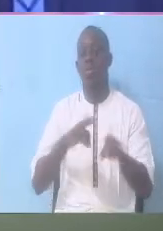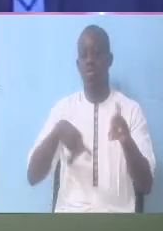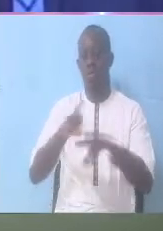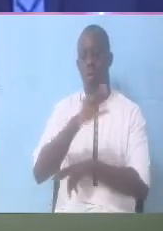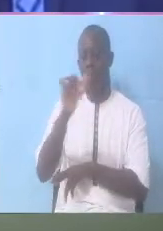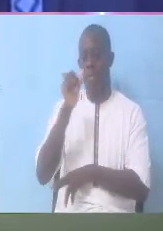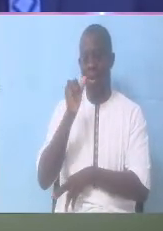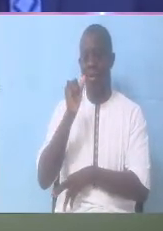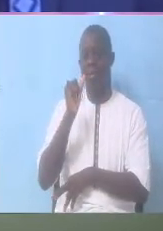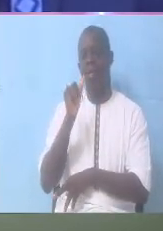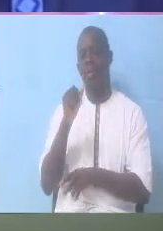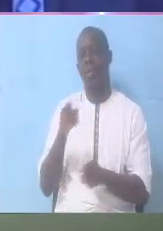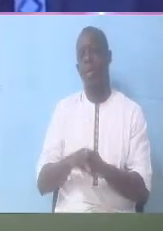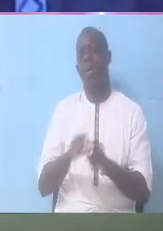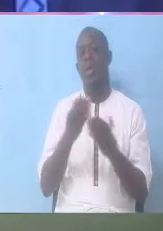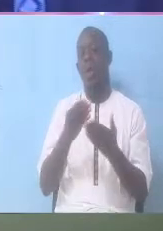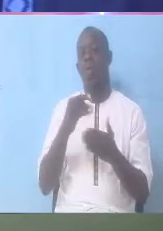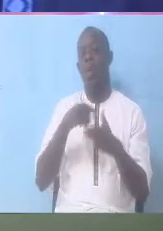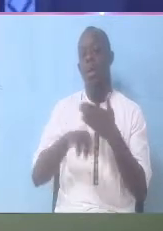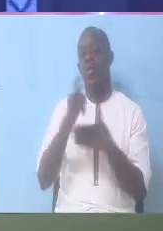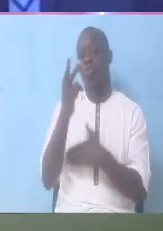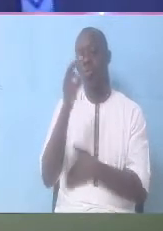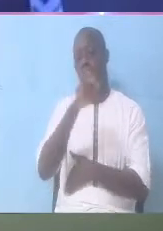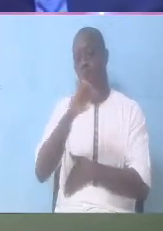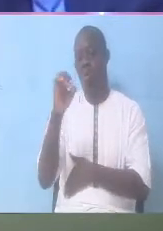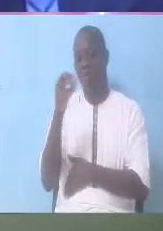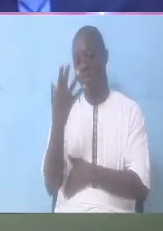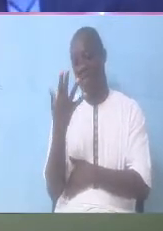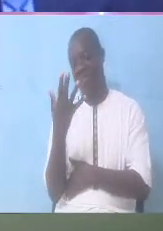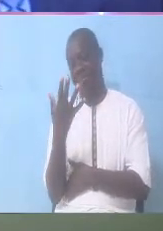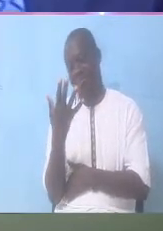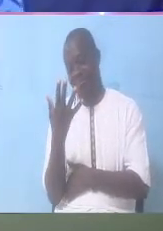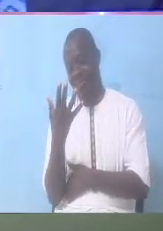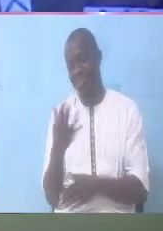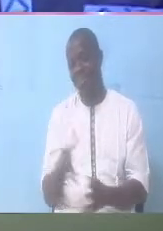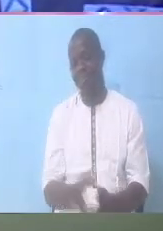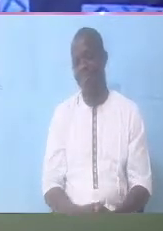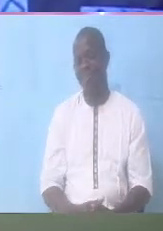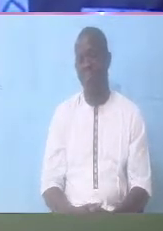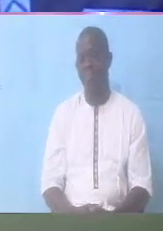sir. In 2005,